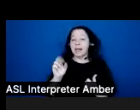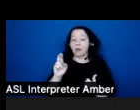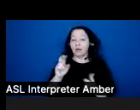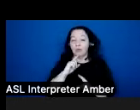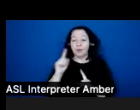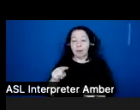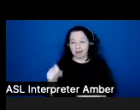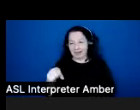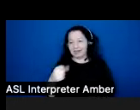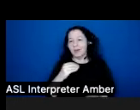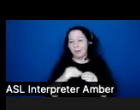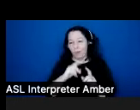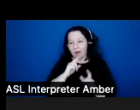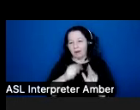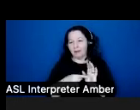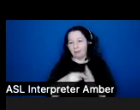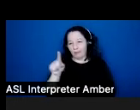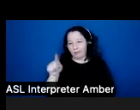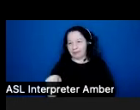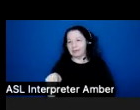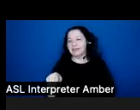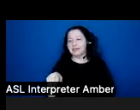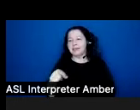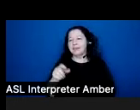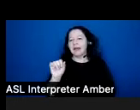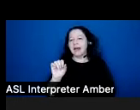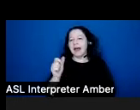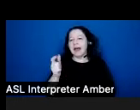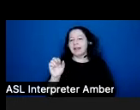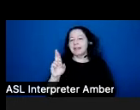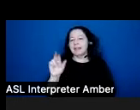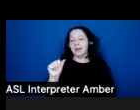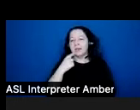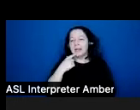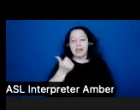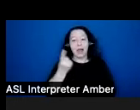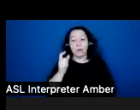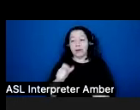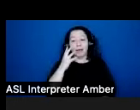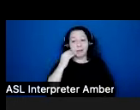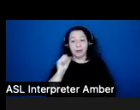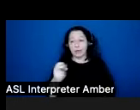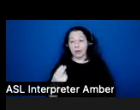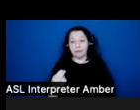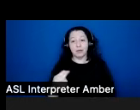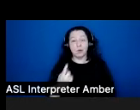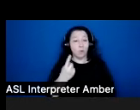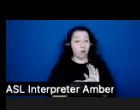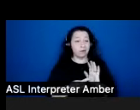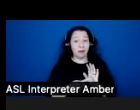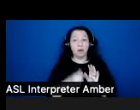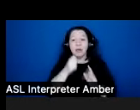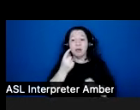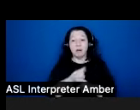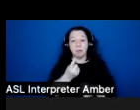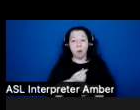more examples here. So anyone can experience sexual harassment. Yep. One example that came up was inappropriate comments about